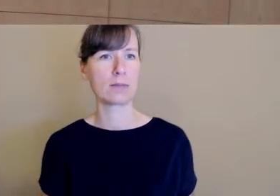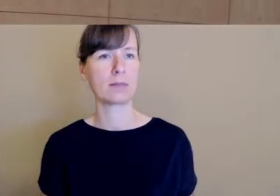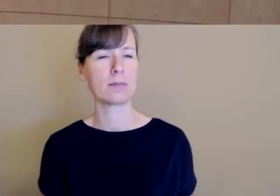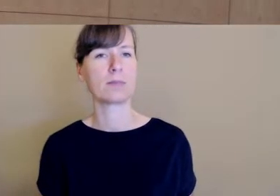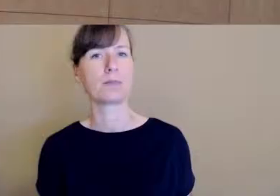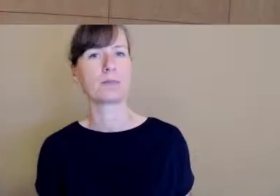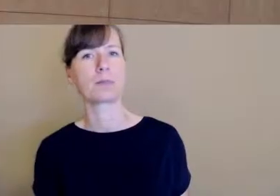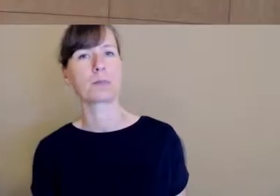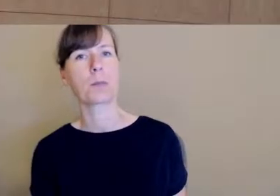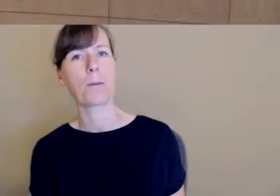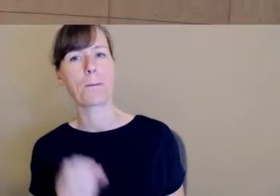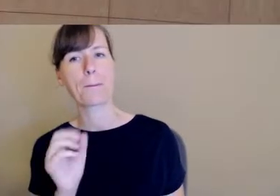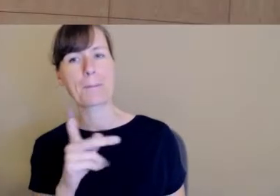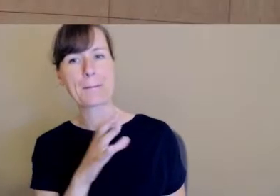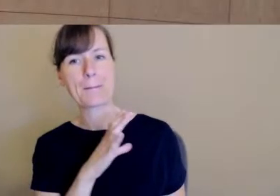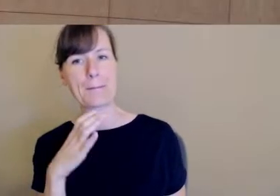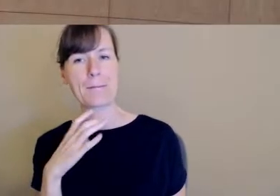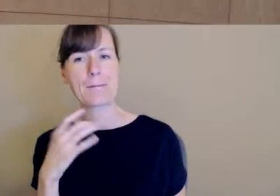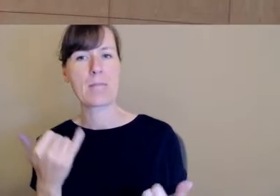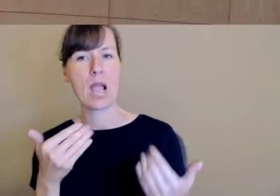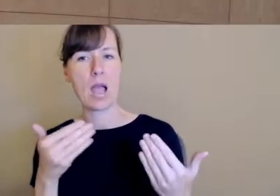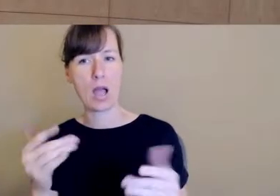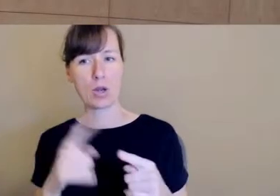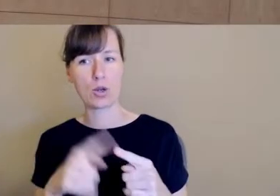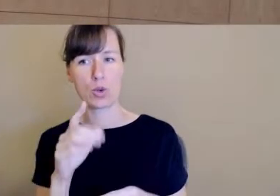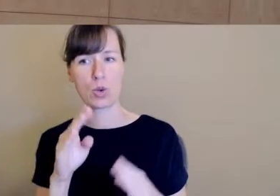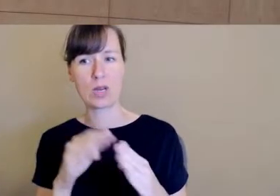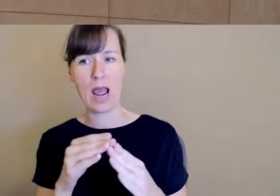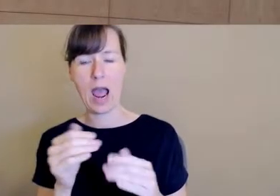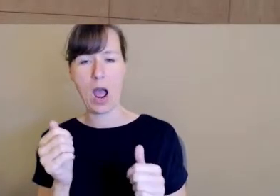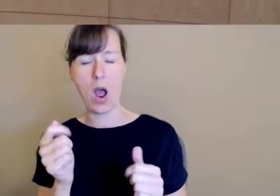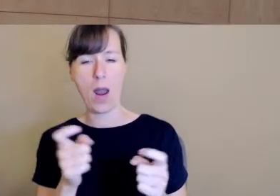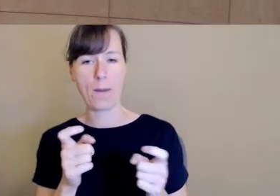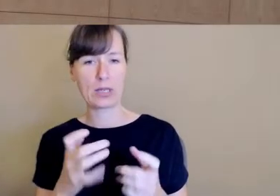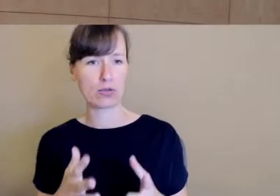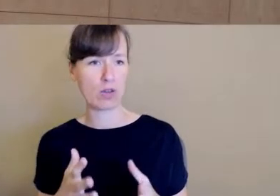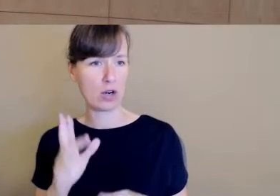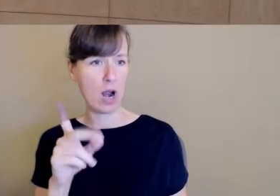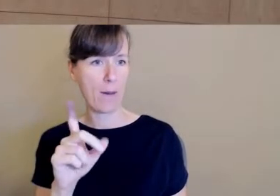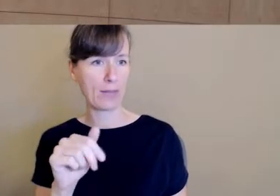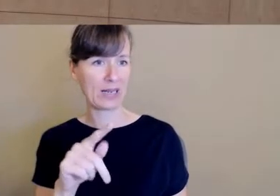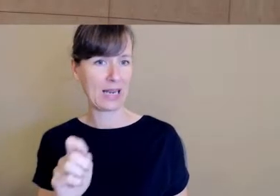Okay, council, we are on to the town administrator's update. Acting Town Administrator